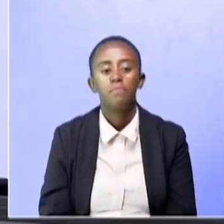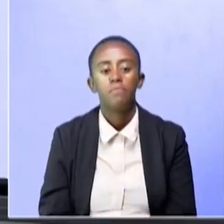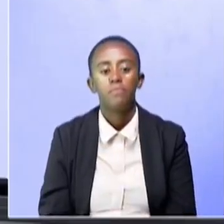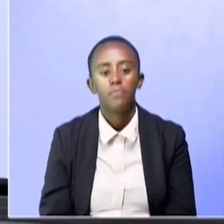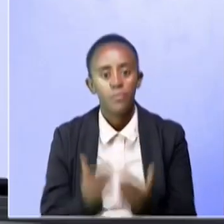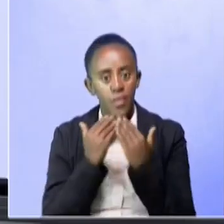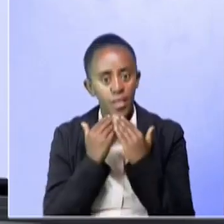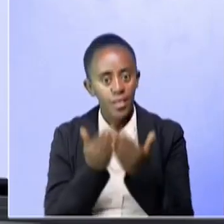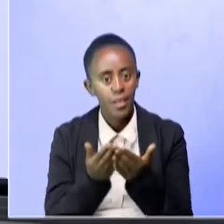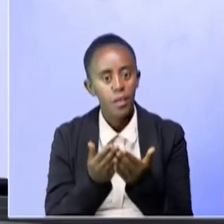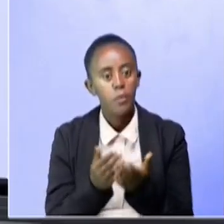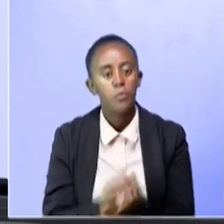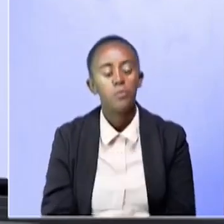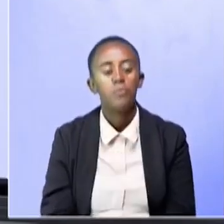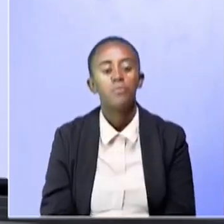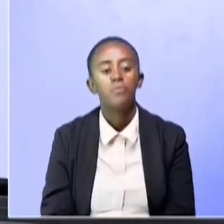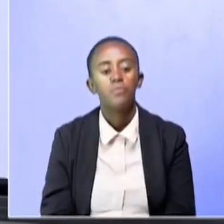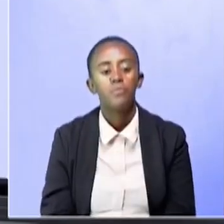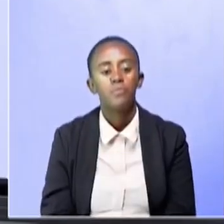Thank you. Take time.